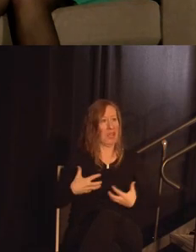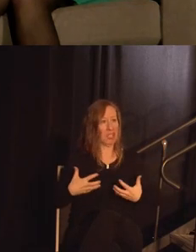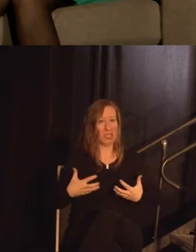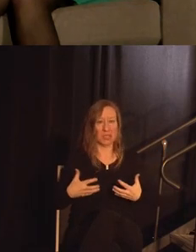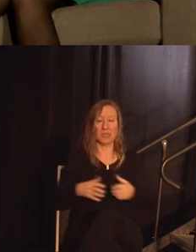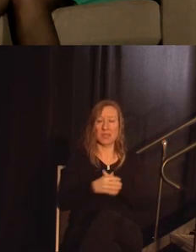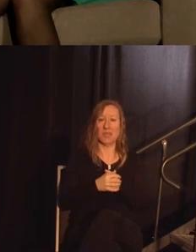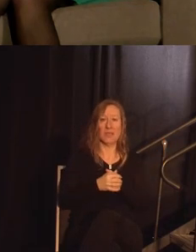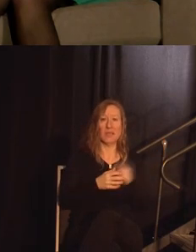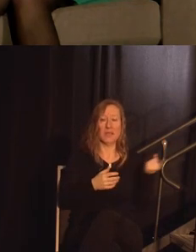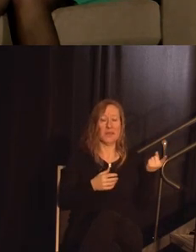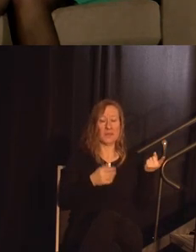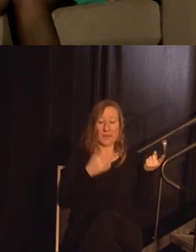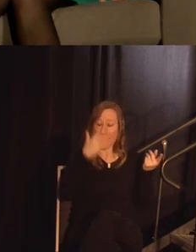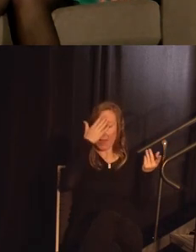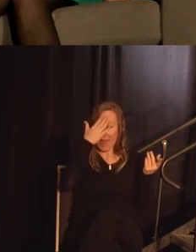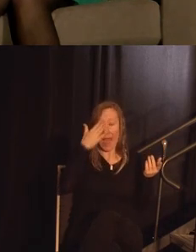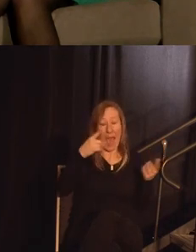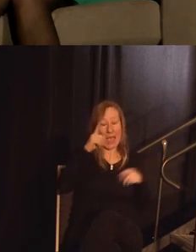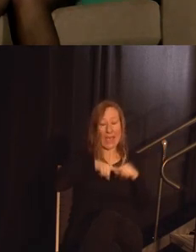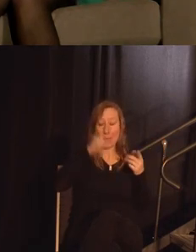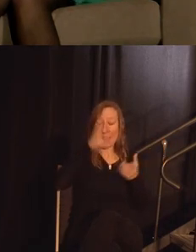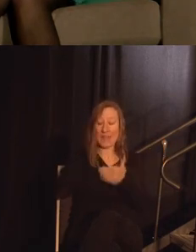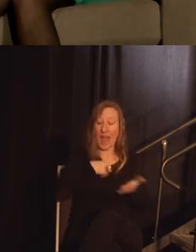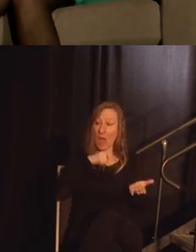can't believe I wrote this.